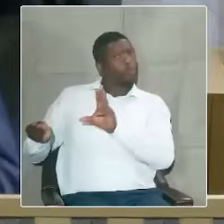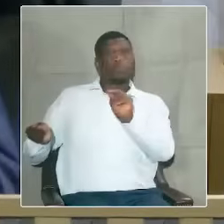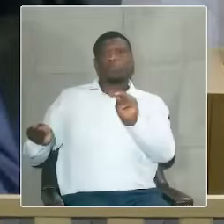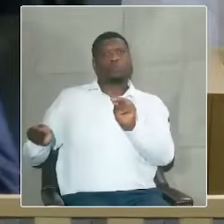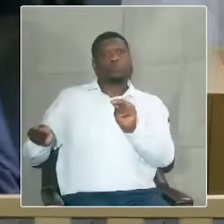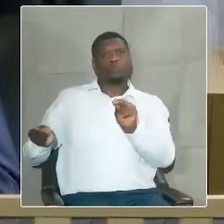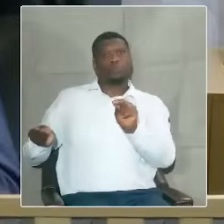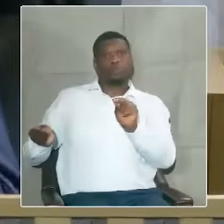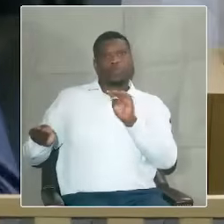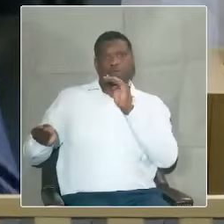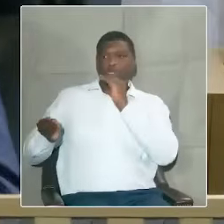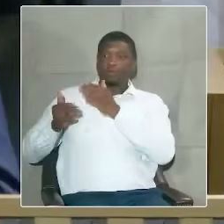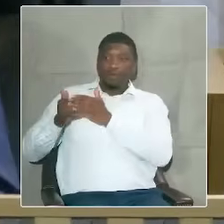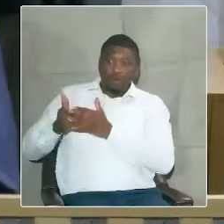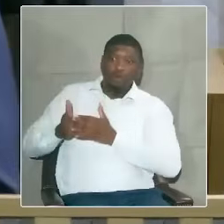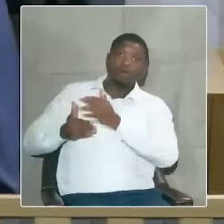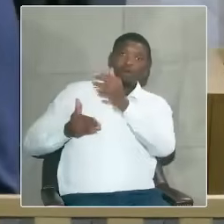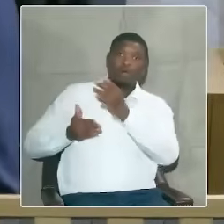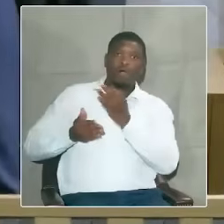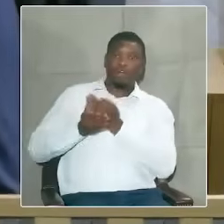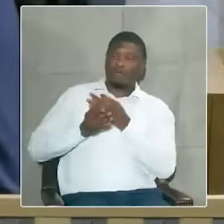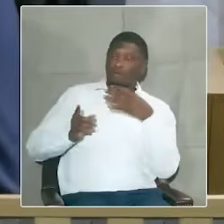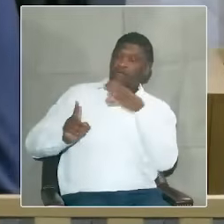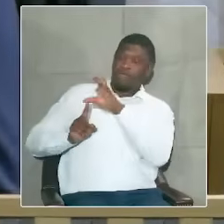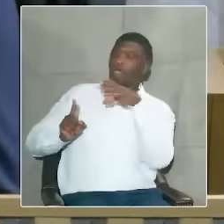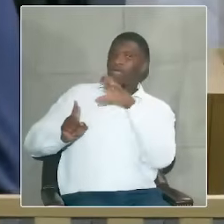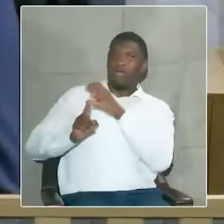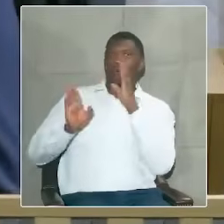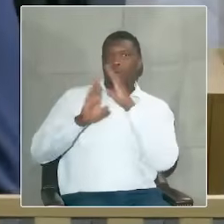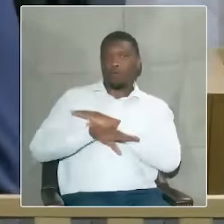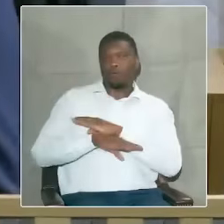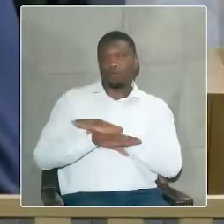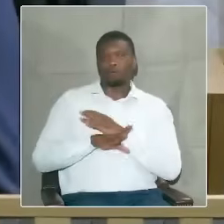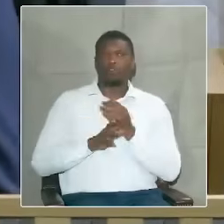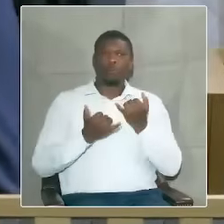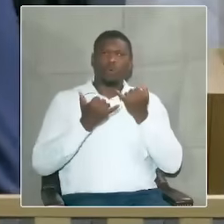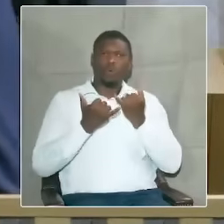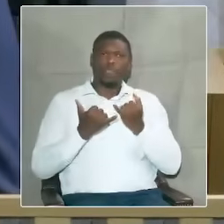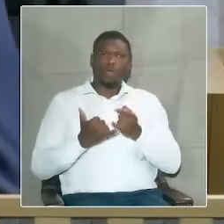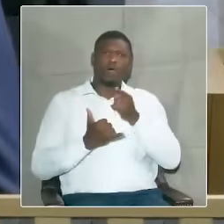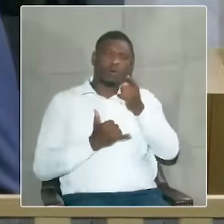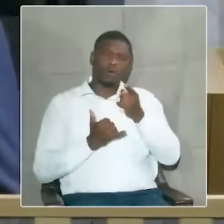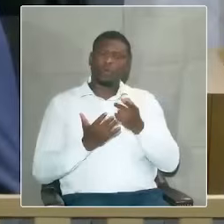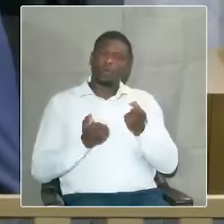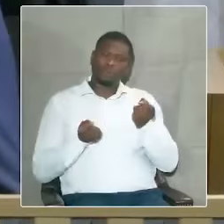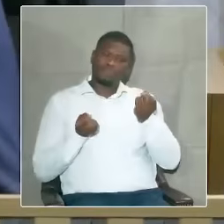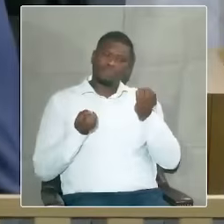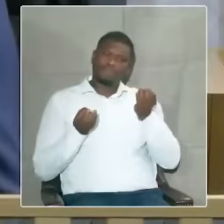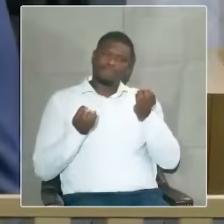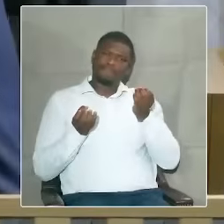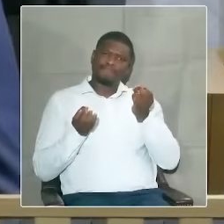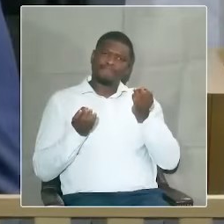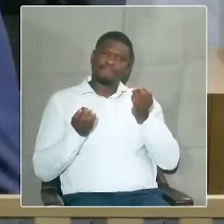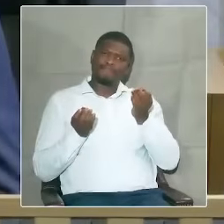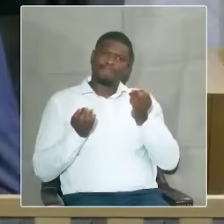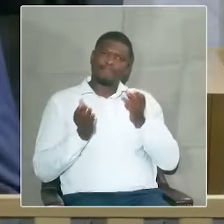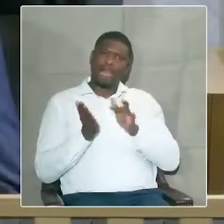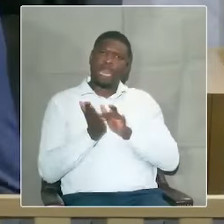allocated to the PKTT. So what you say in 116